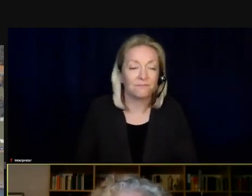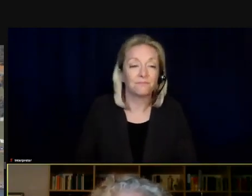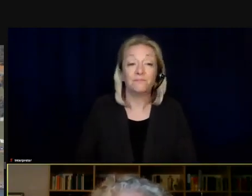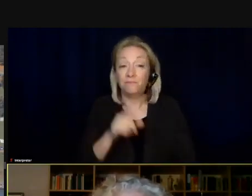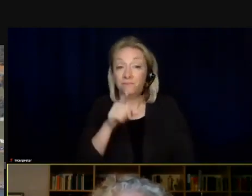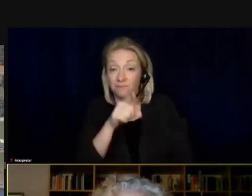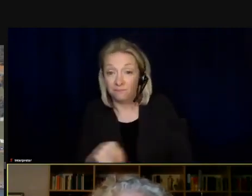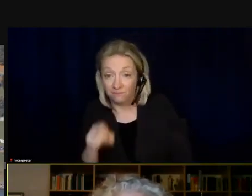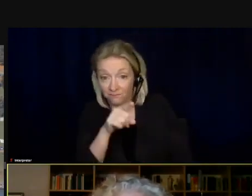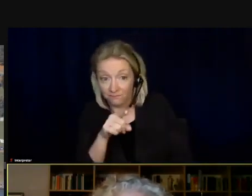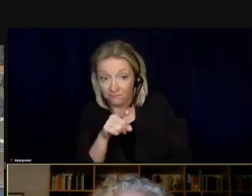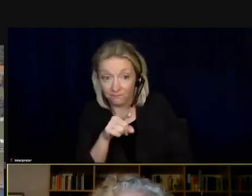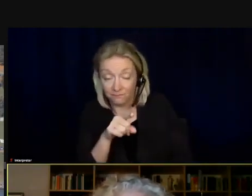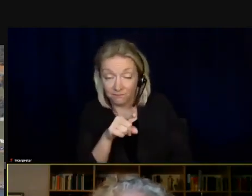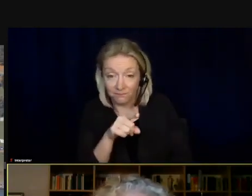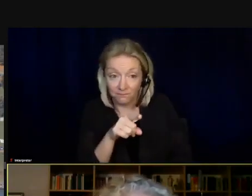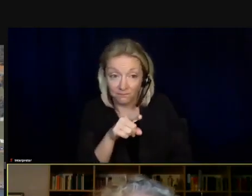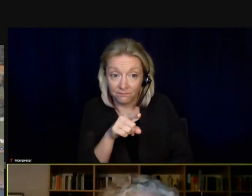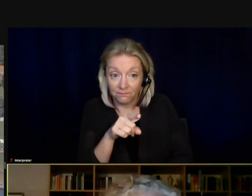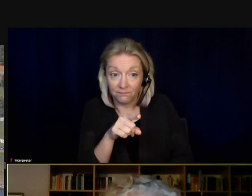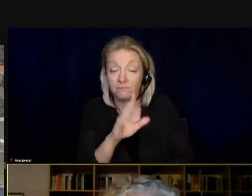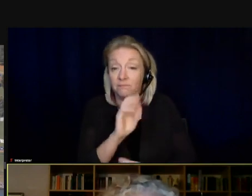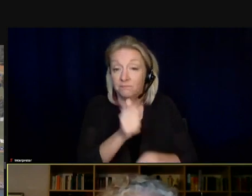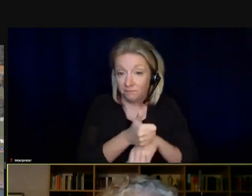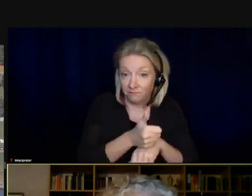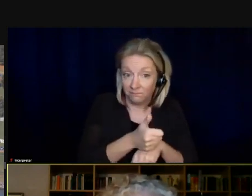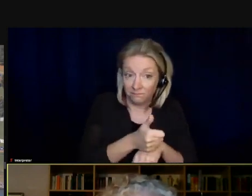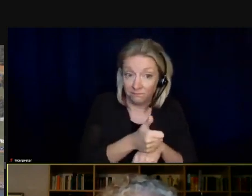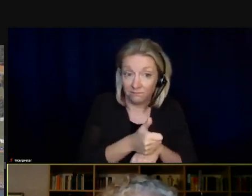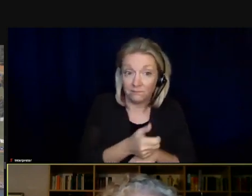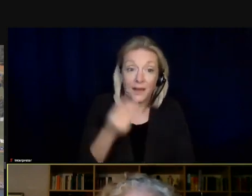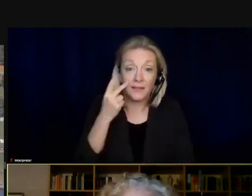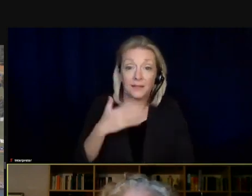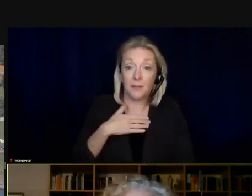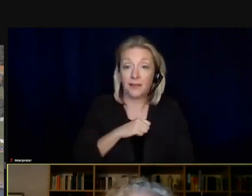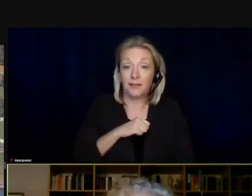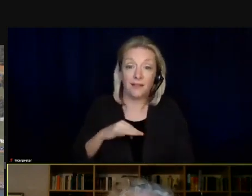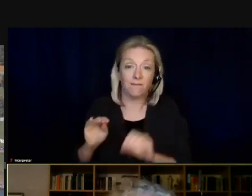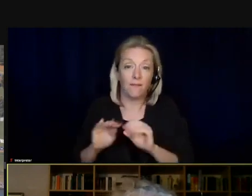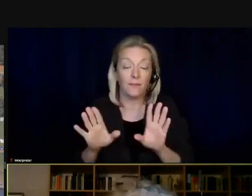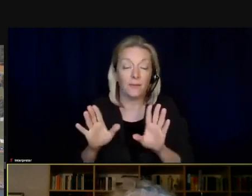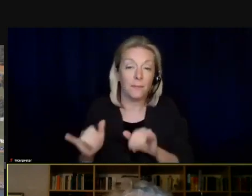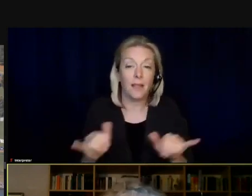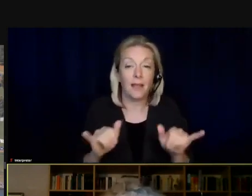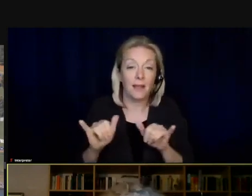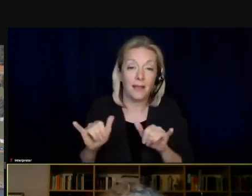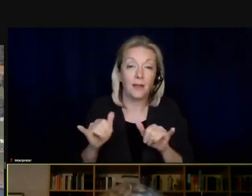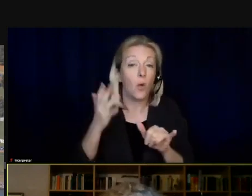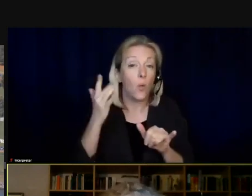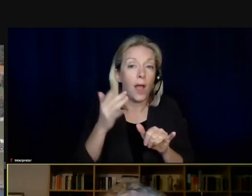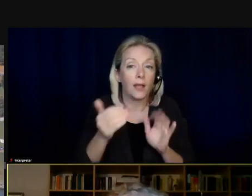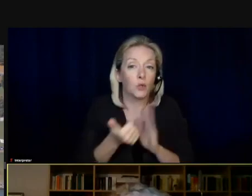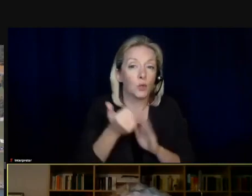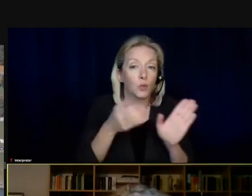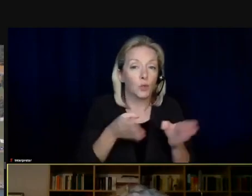These are people who have set up, and I can see my staff was playing around because we've been moving to a new server, so